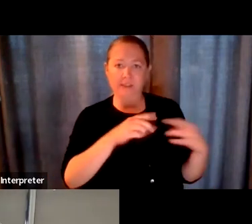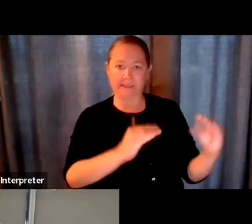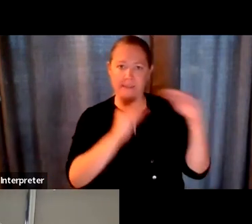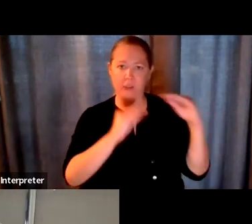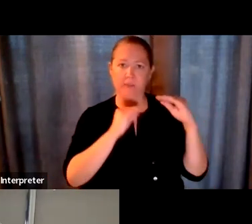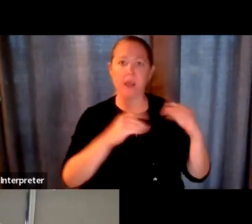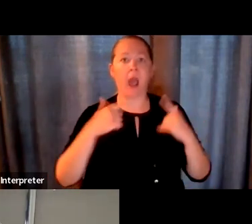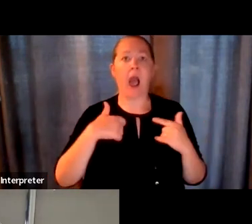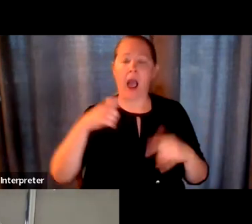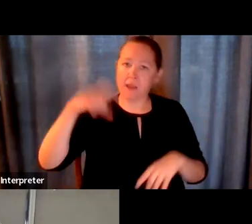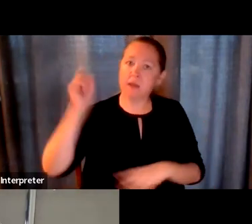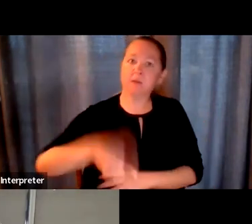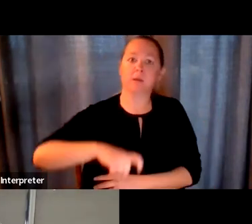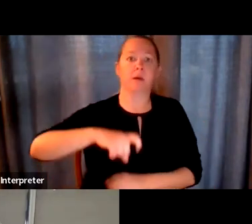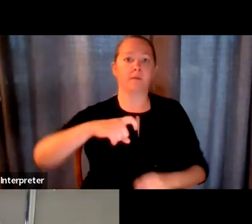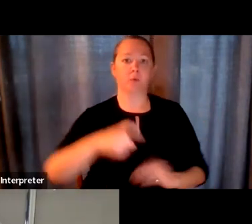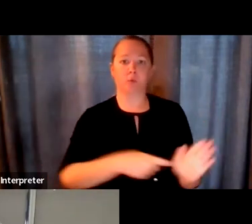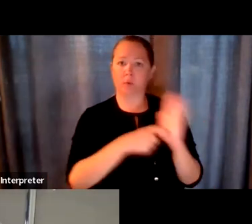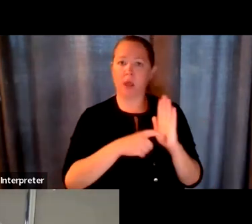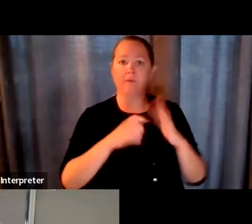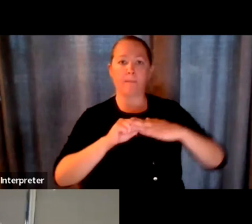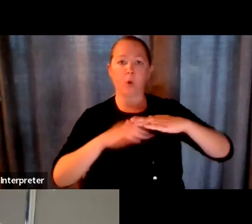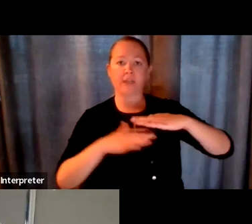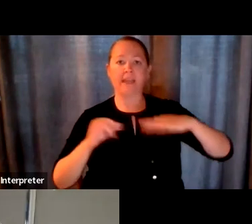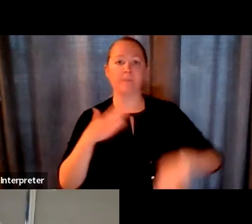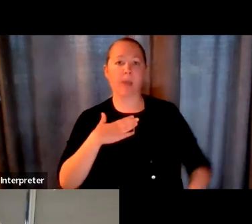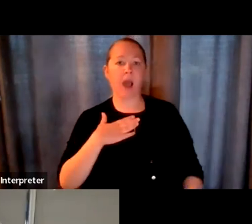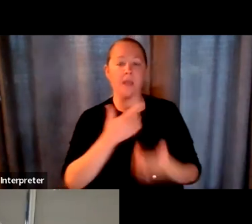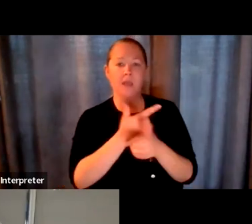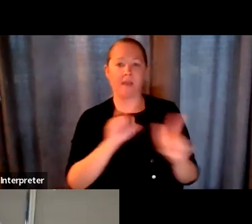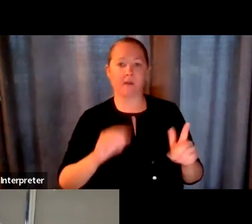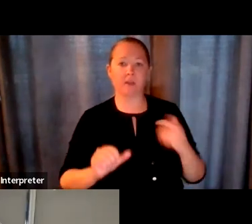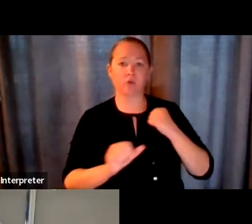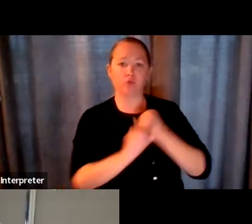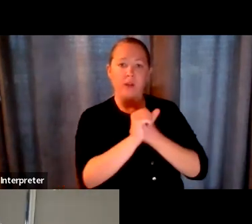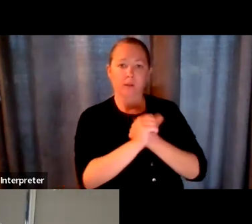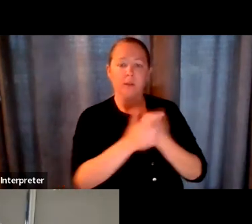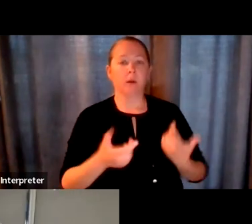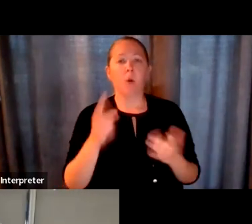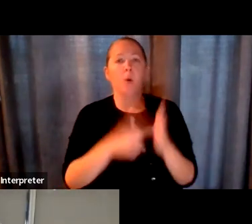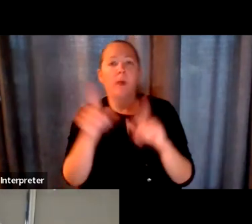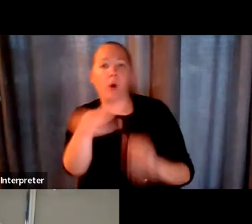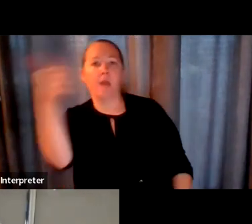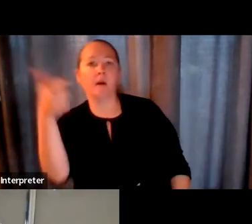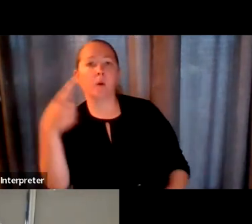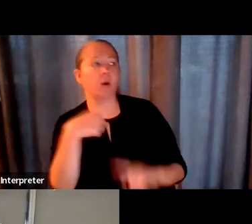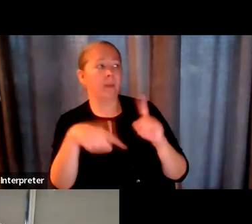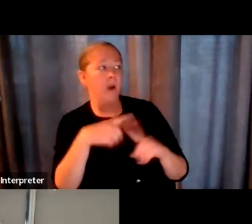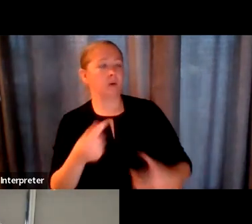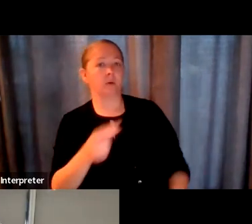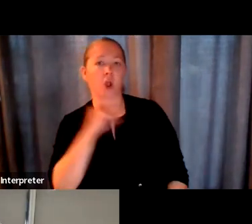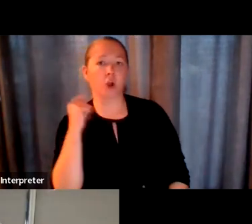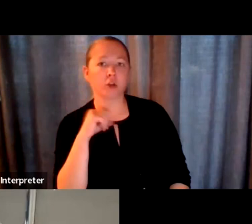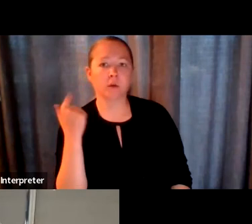have an abortion if my life is at risk? You know, and what about others who share similar belief systems? What about clergy,